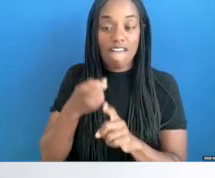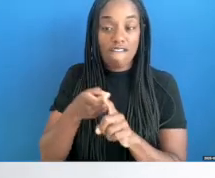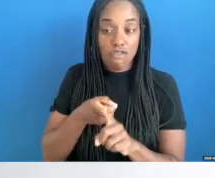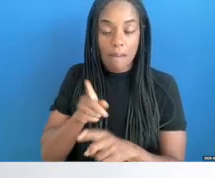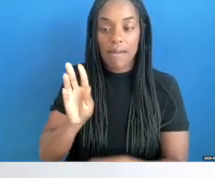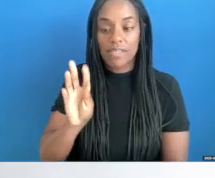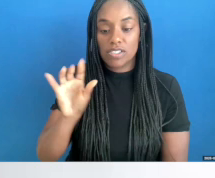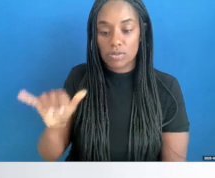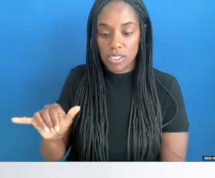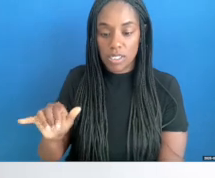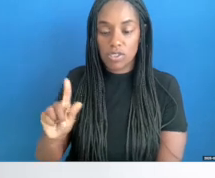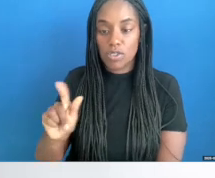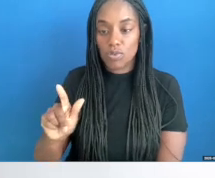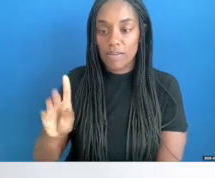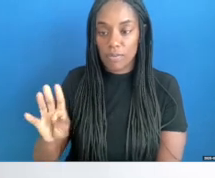funds.